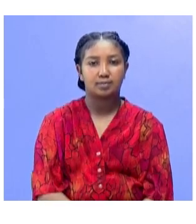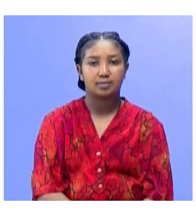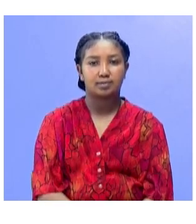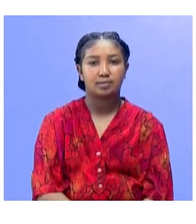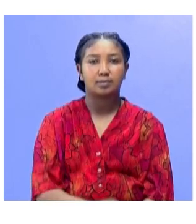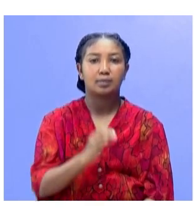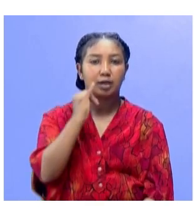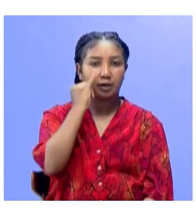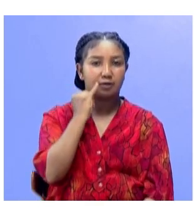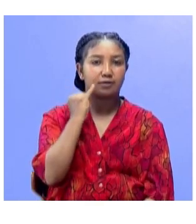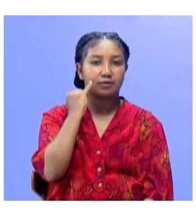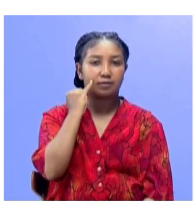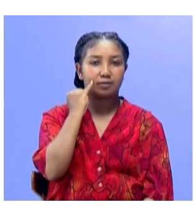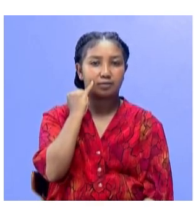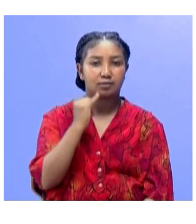if